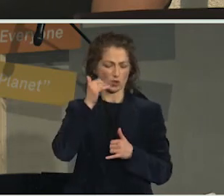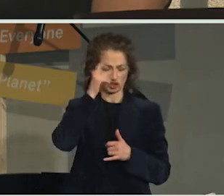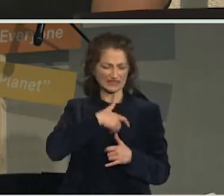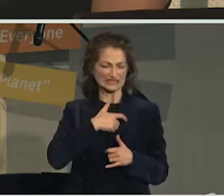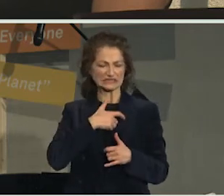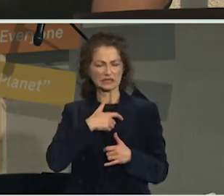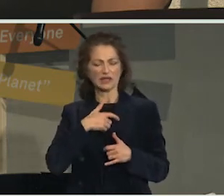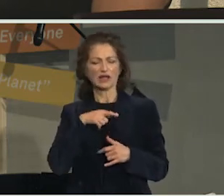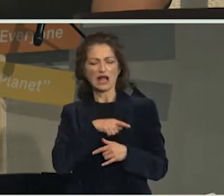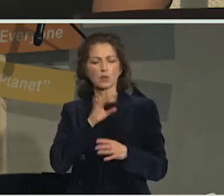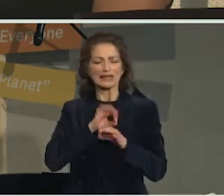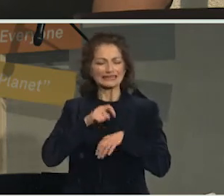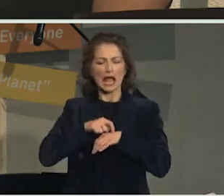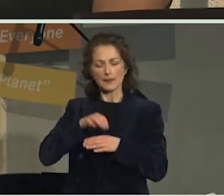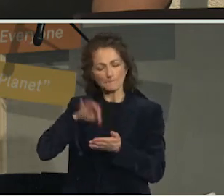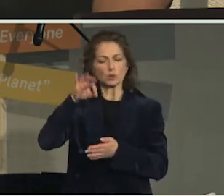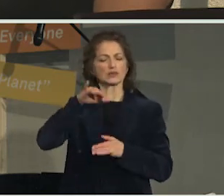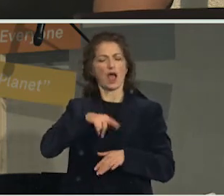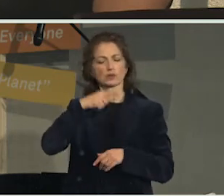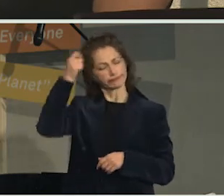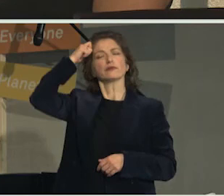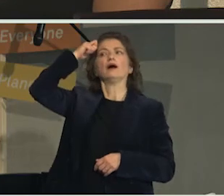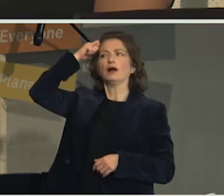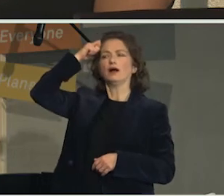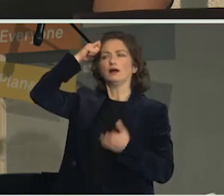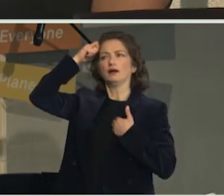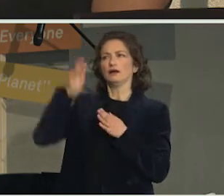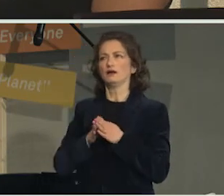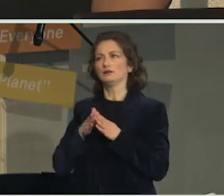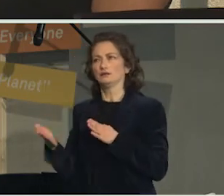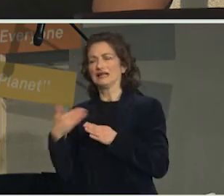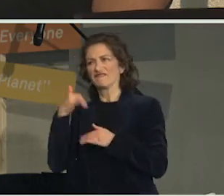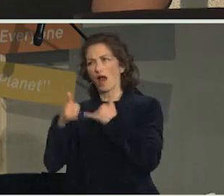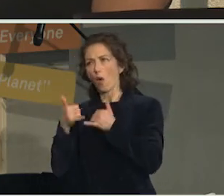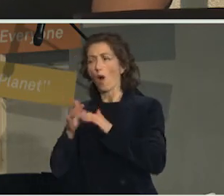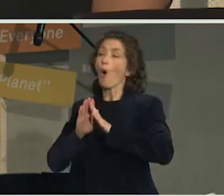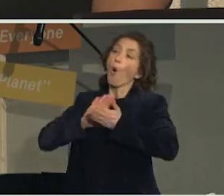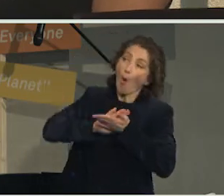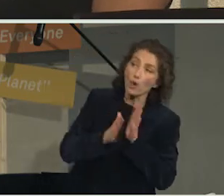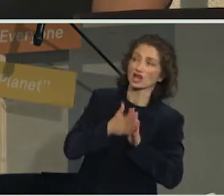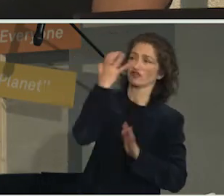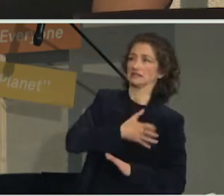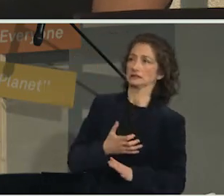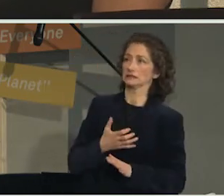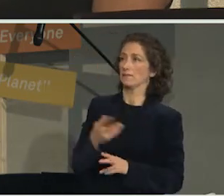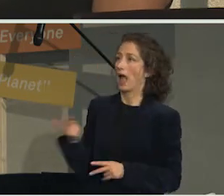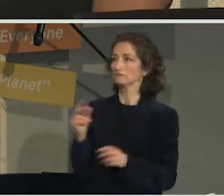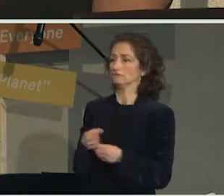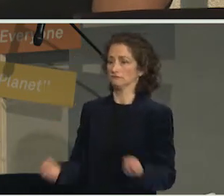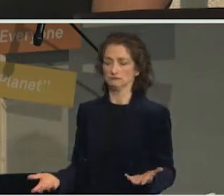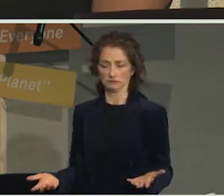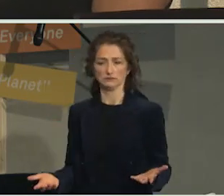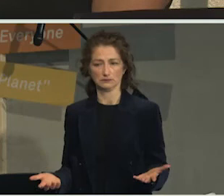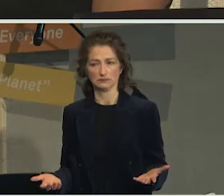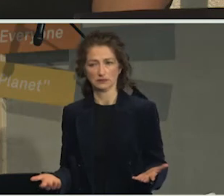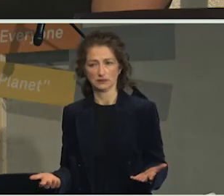a woman or you're not Black, right? Yeah. Like that divide heartbreaking, actually. And I don't think that mourning process of when you're realizing that when you speak for Black people, they're not